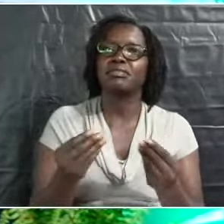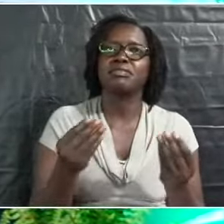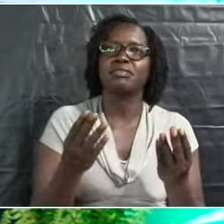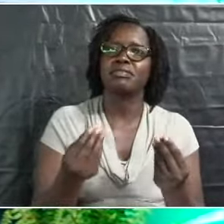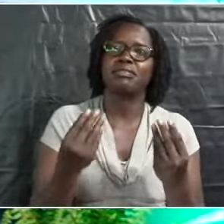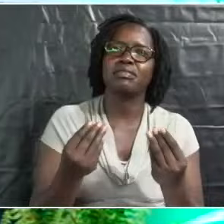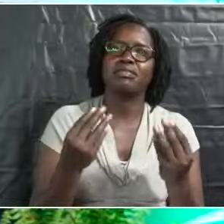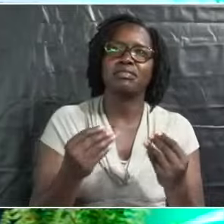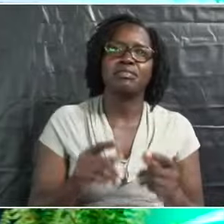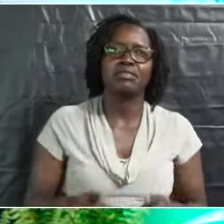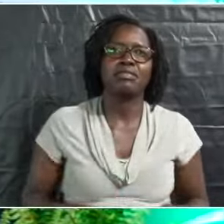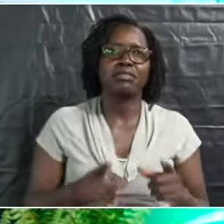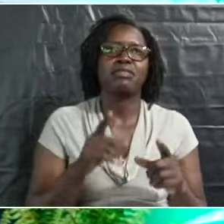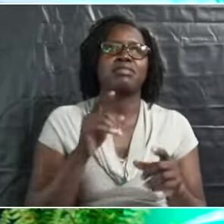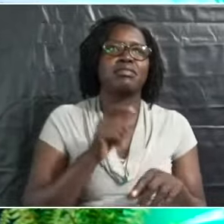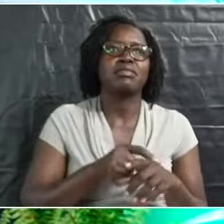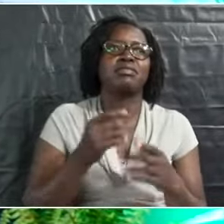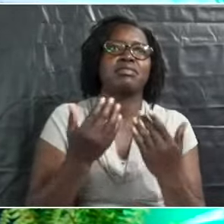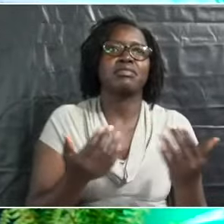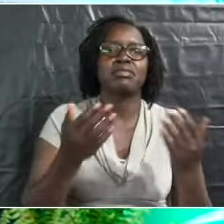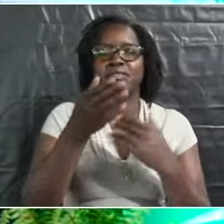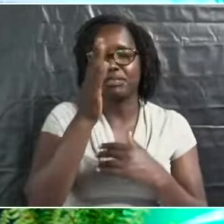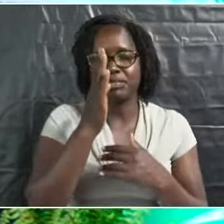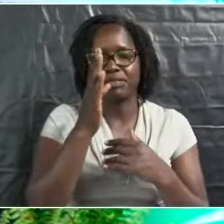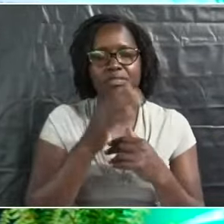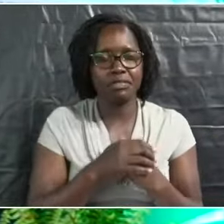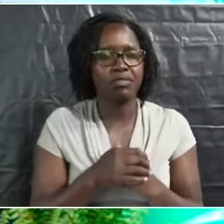simplicity when you are a child of God.